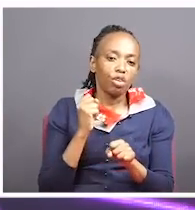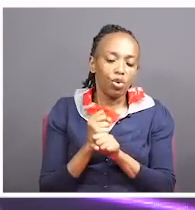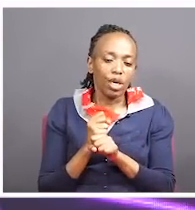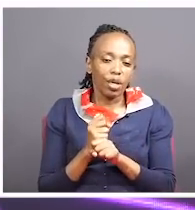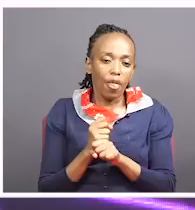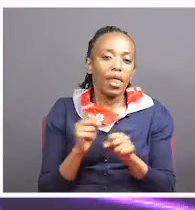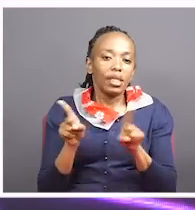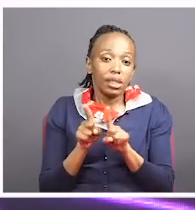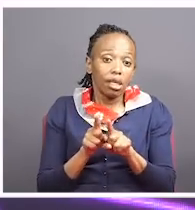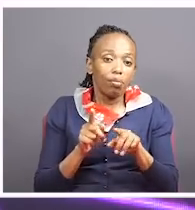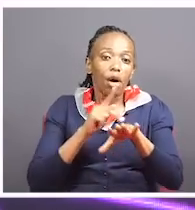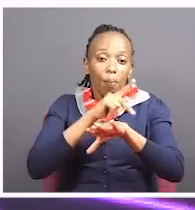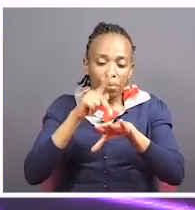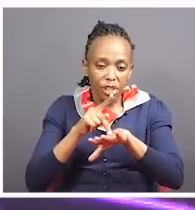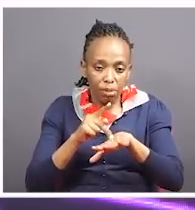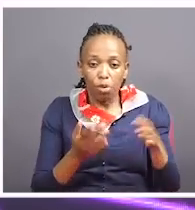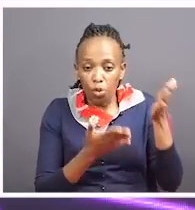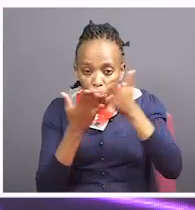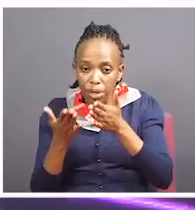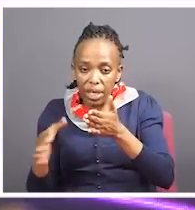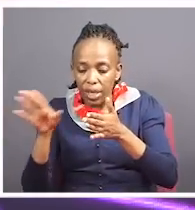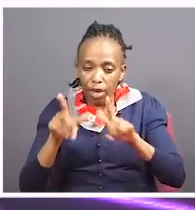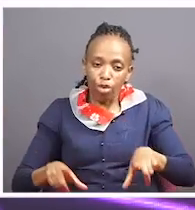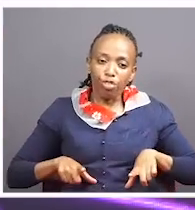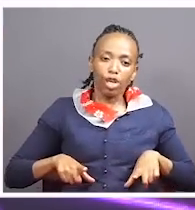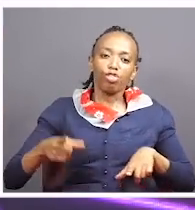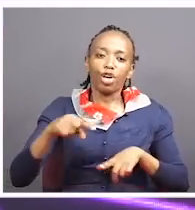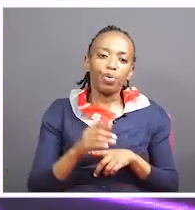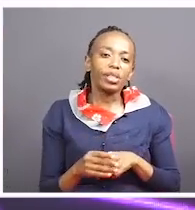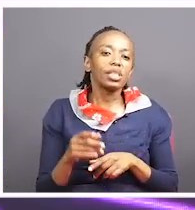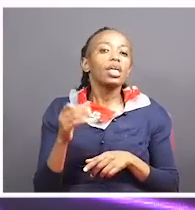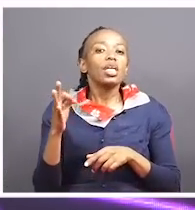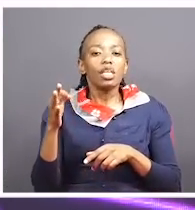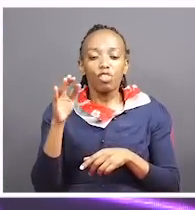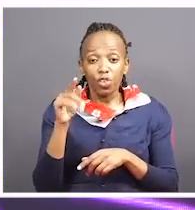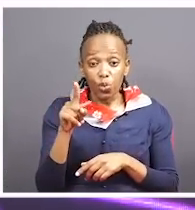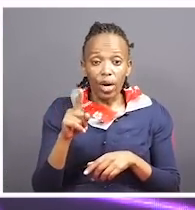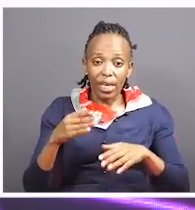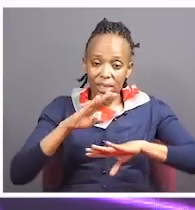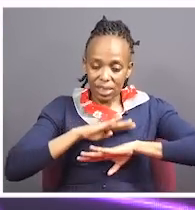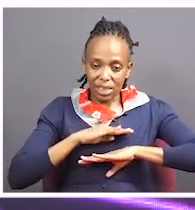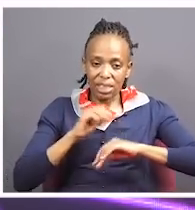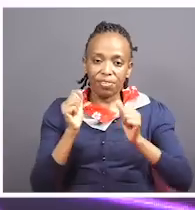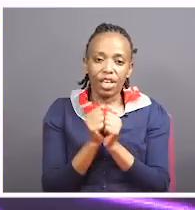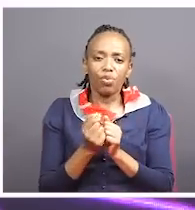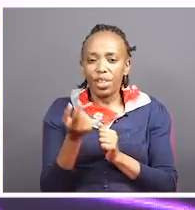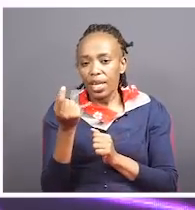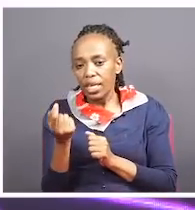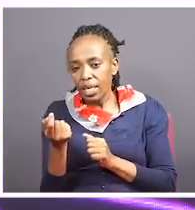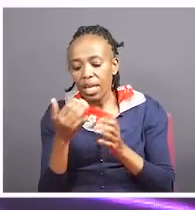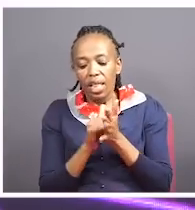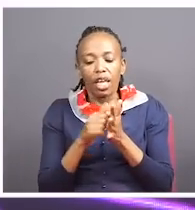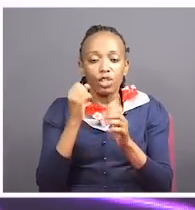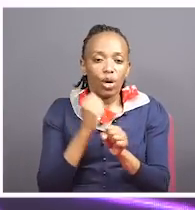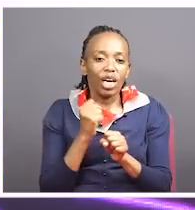work. Bring that same principle in the area of our lives. If you are satisfied with the